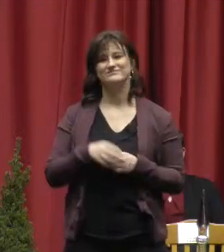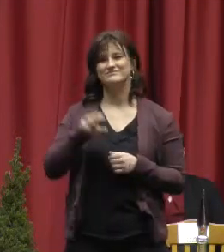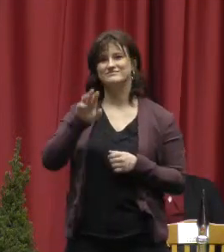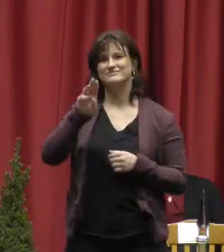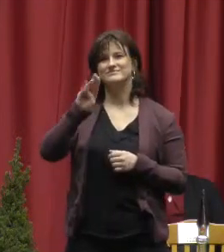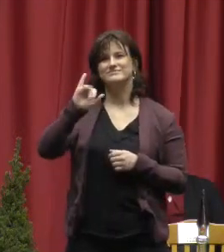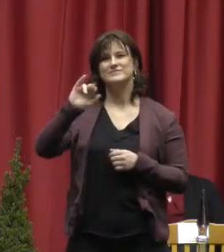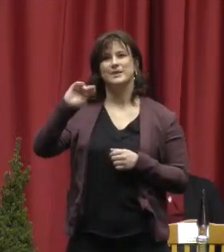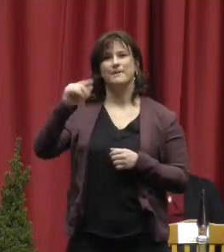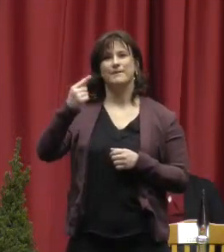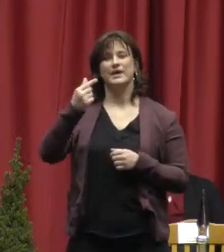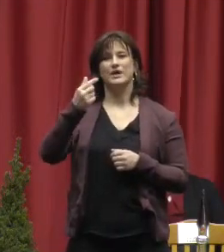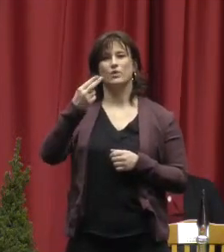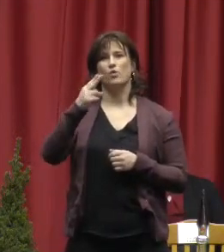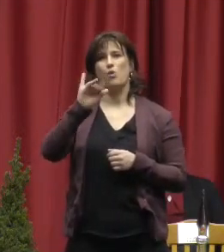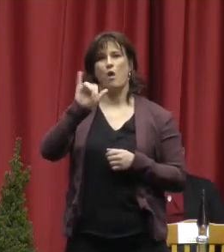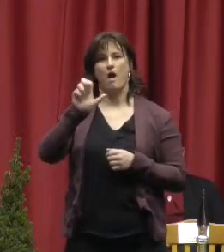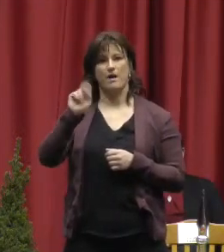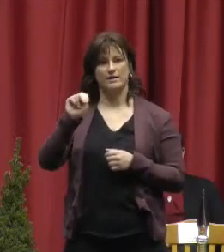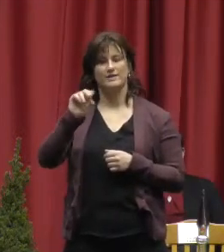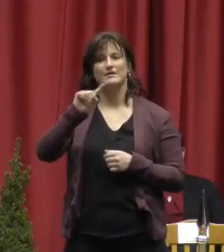Mingguang Zeng,